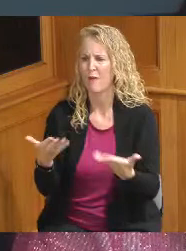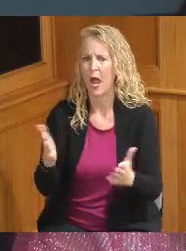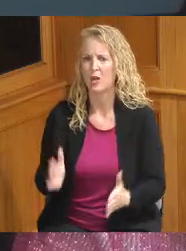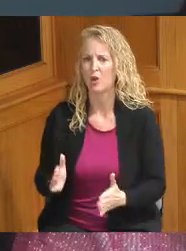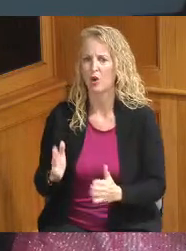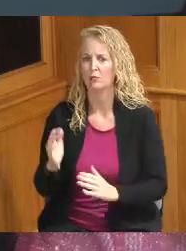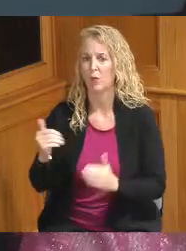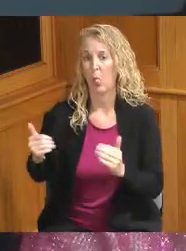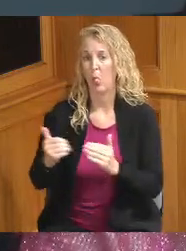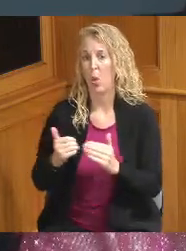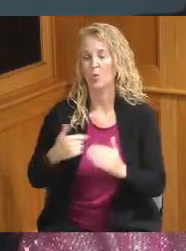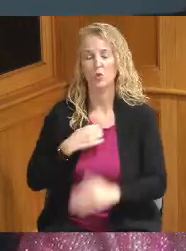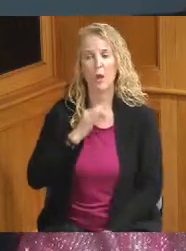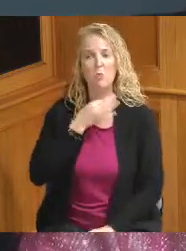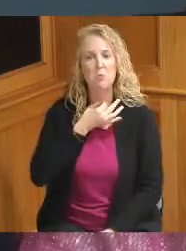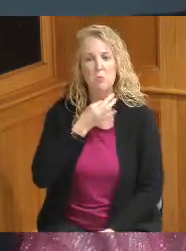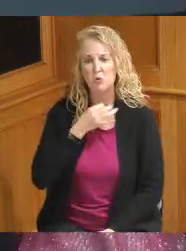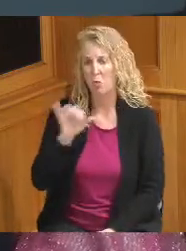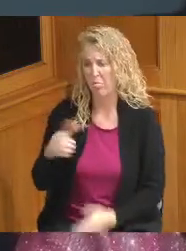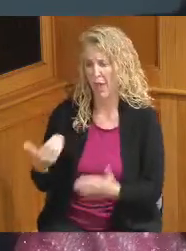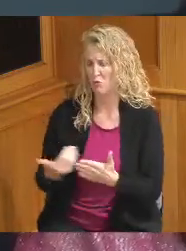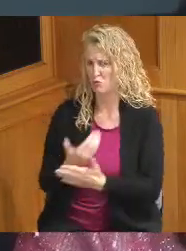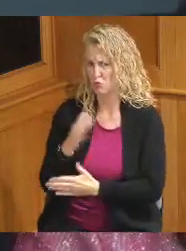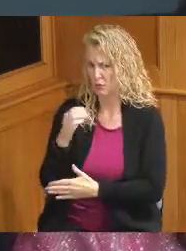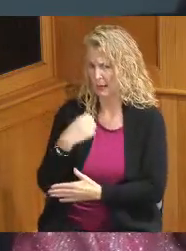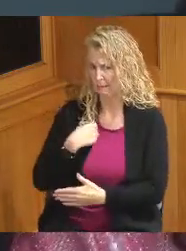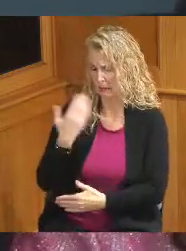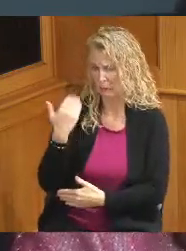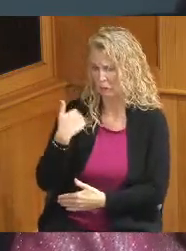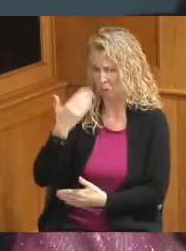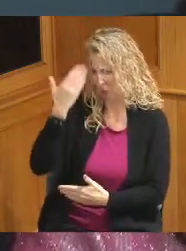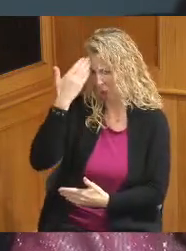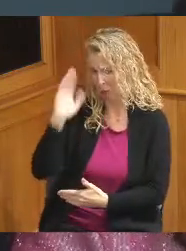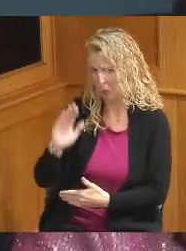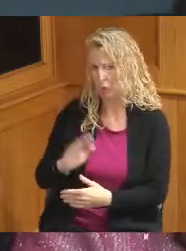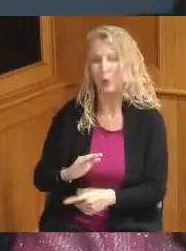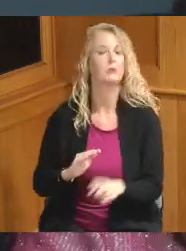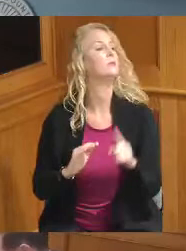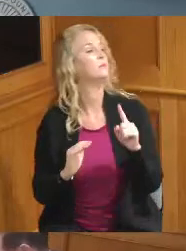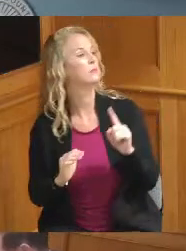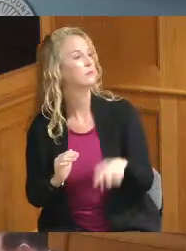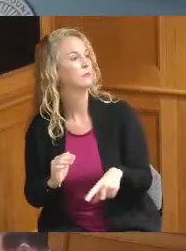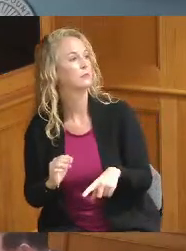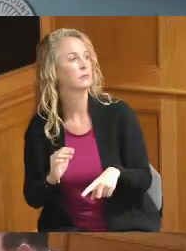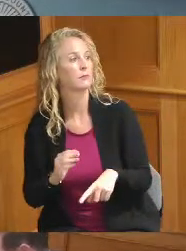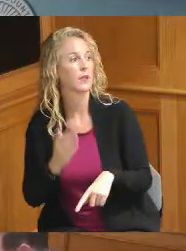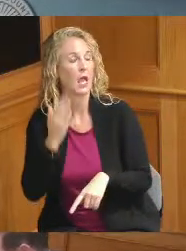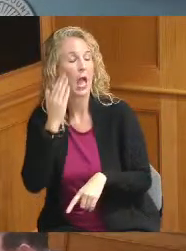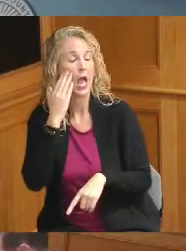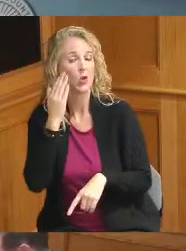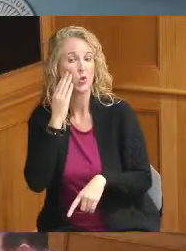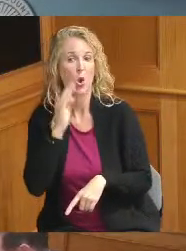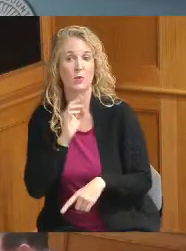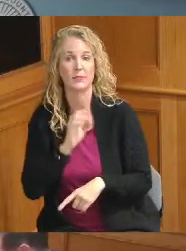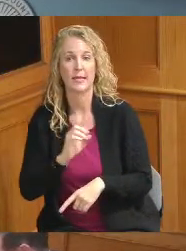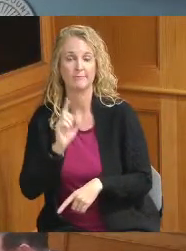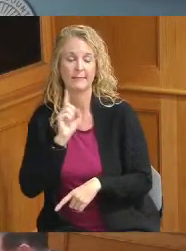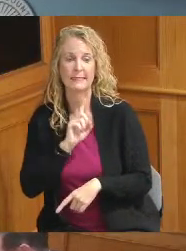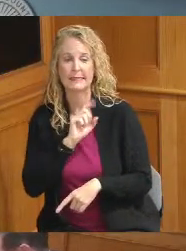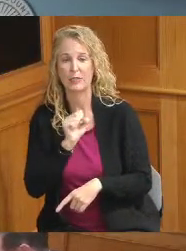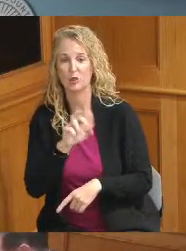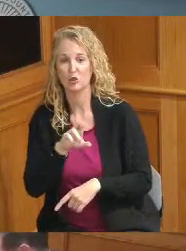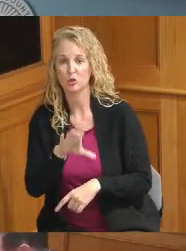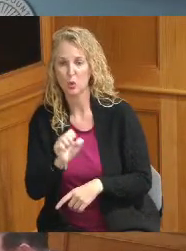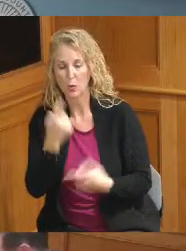the county. So I was just wondering, I don't remember seeing that name before. Yeah, Commissioner, I know it is a single source agreement, but I would defer to, I don't